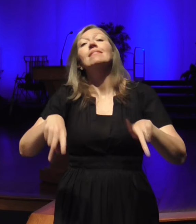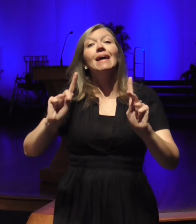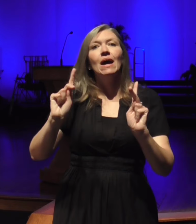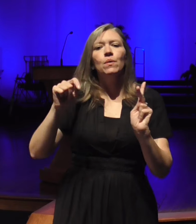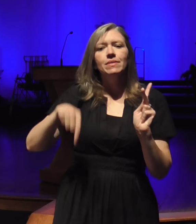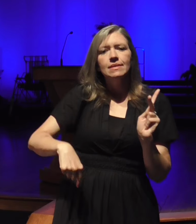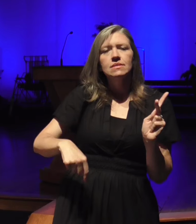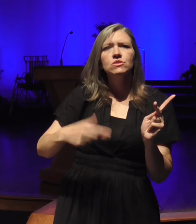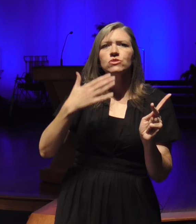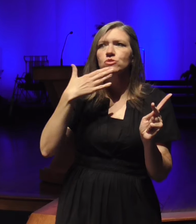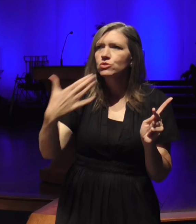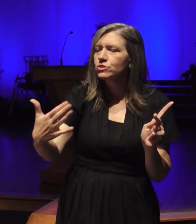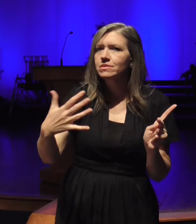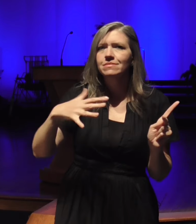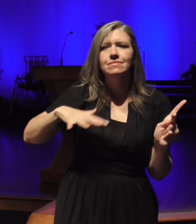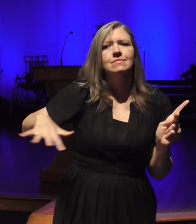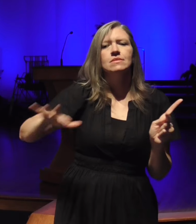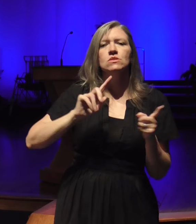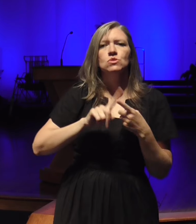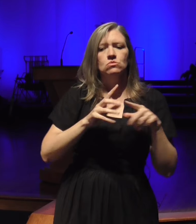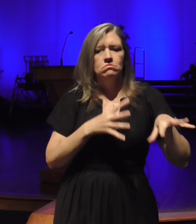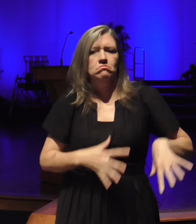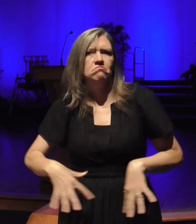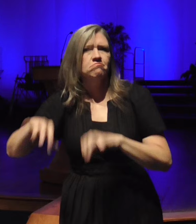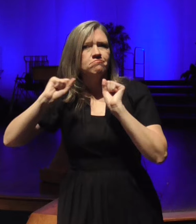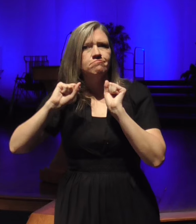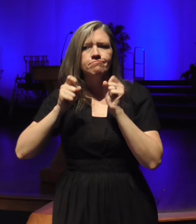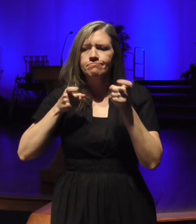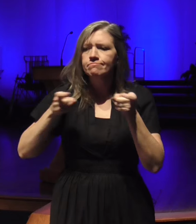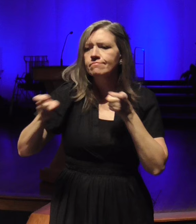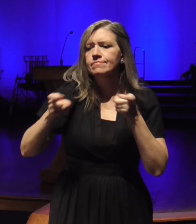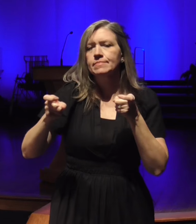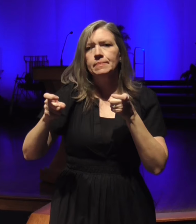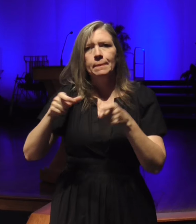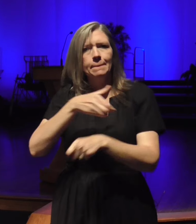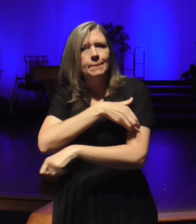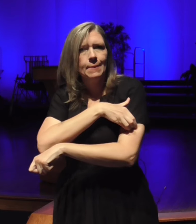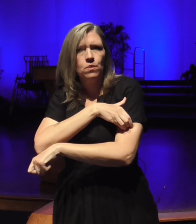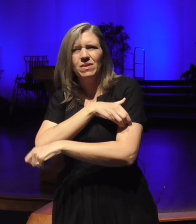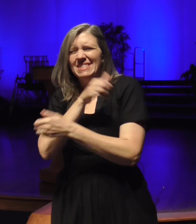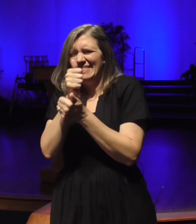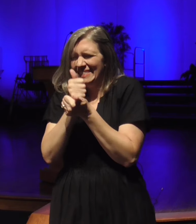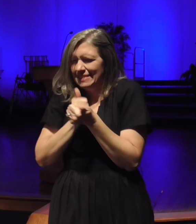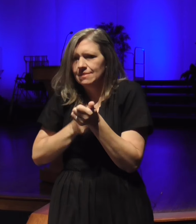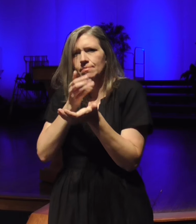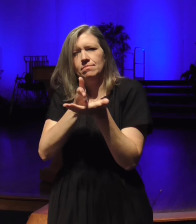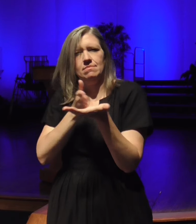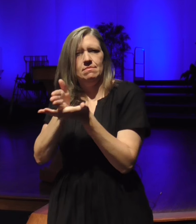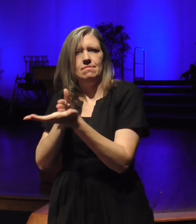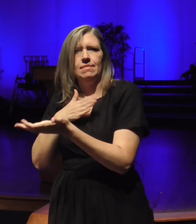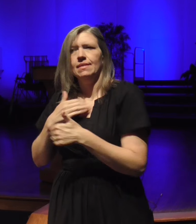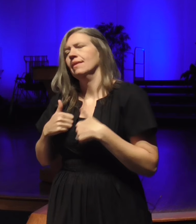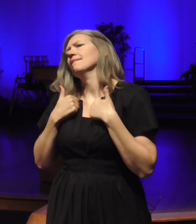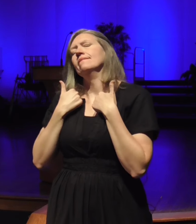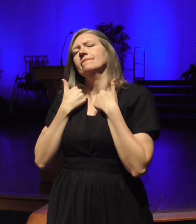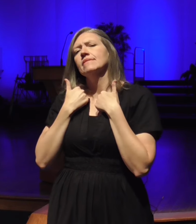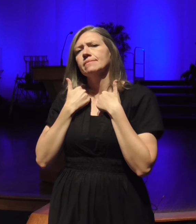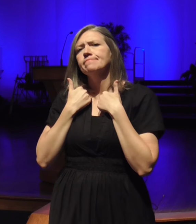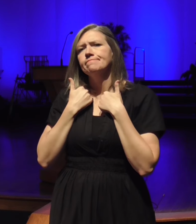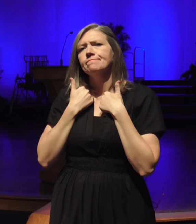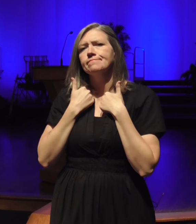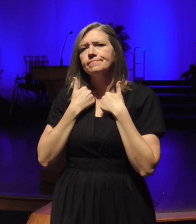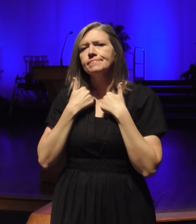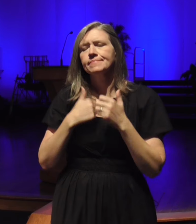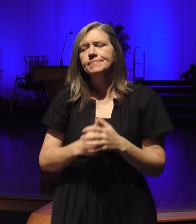not self, all of the not good story, to allow this kingdom of good to be the governing principle and